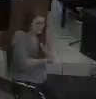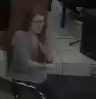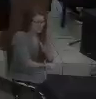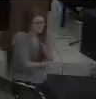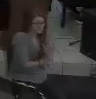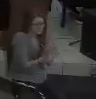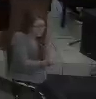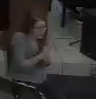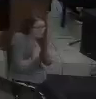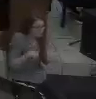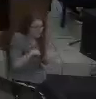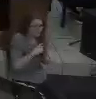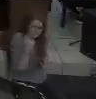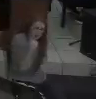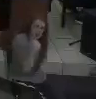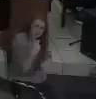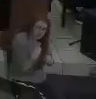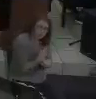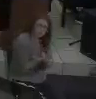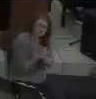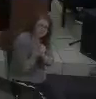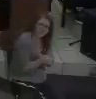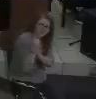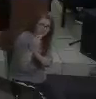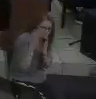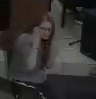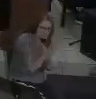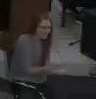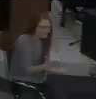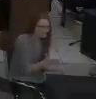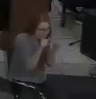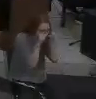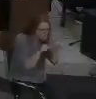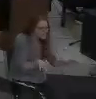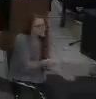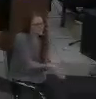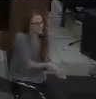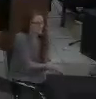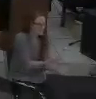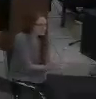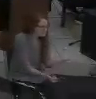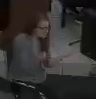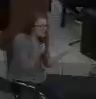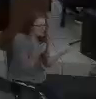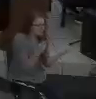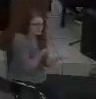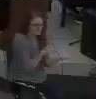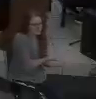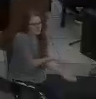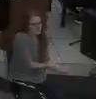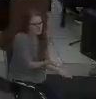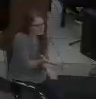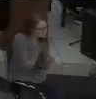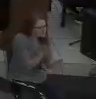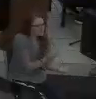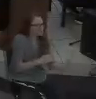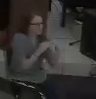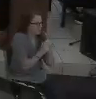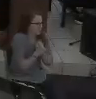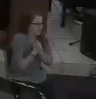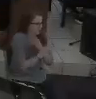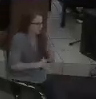always use the talents you've given us. And bless these financial resources that they might bring more love into this world. We thank